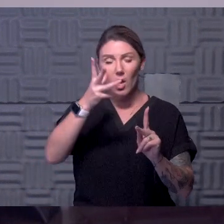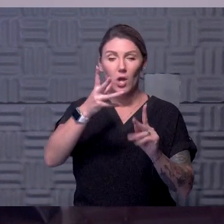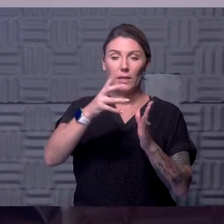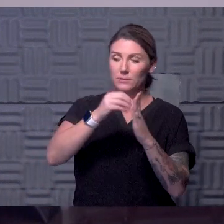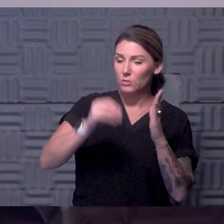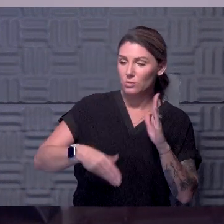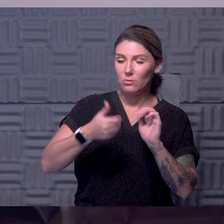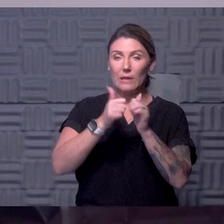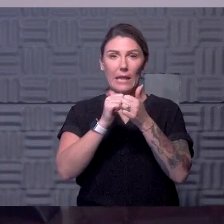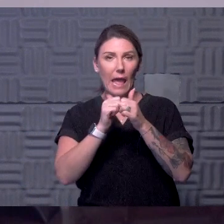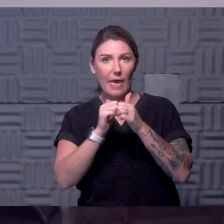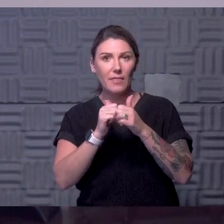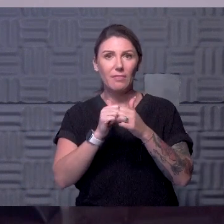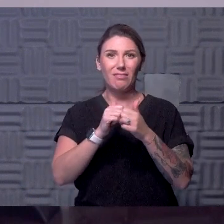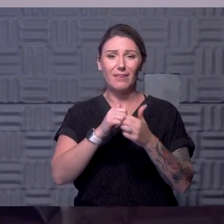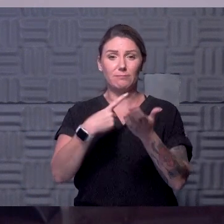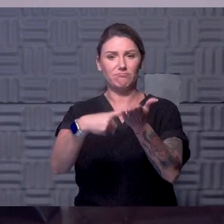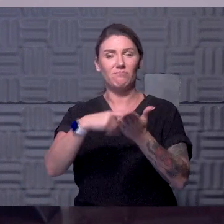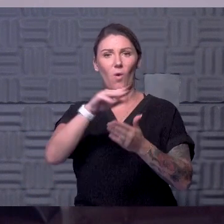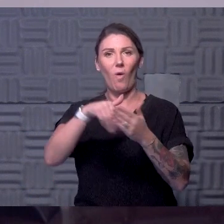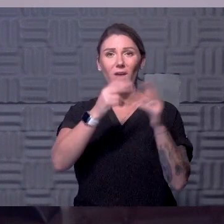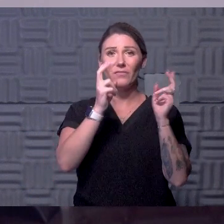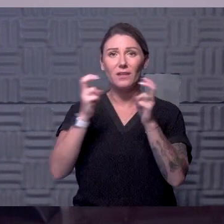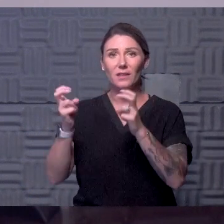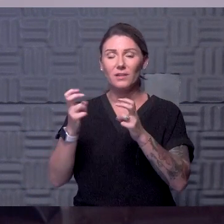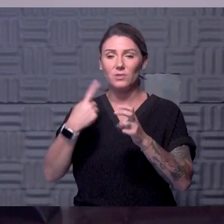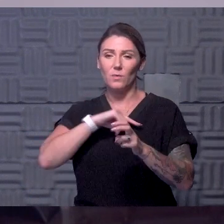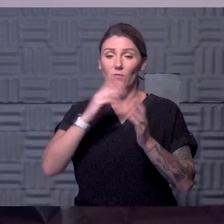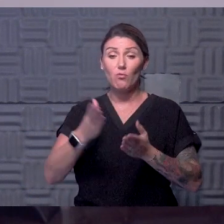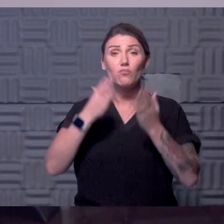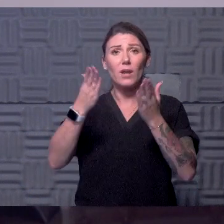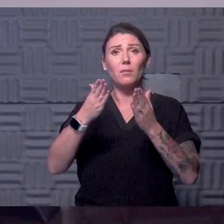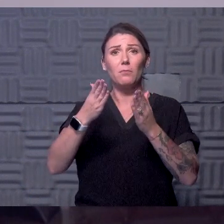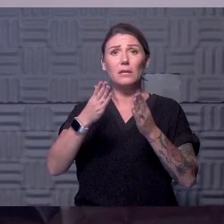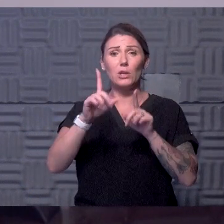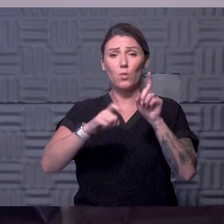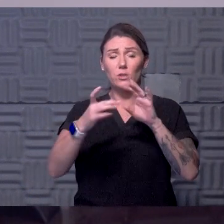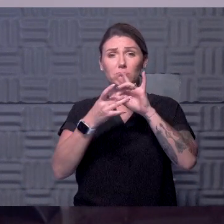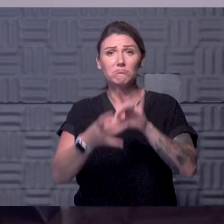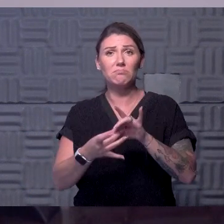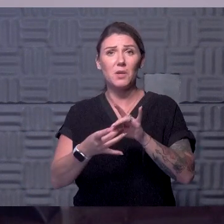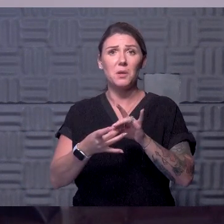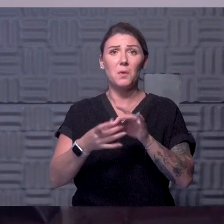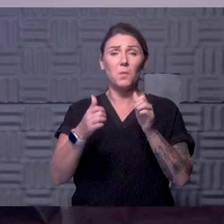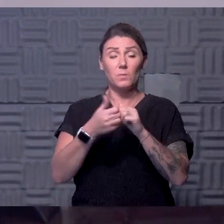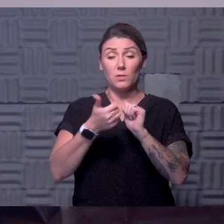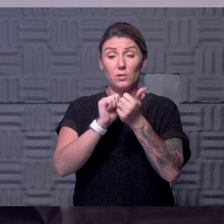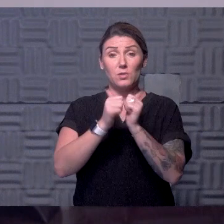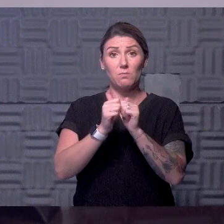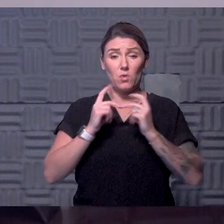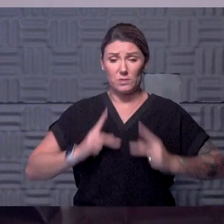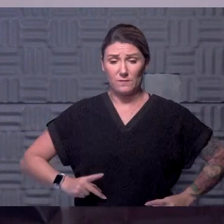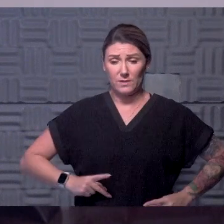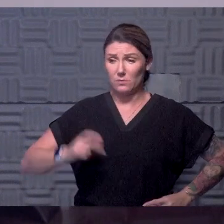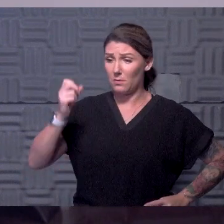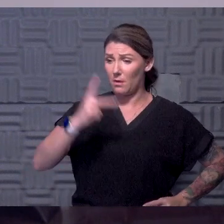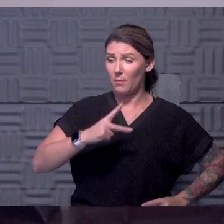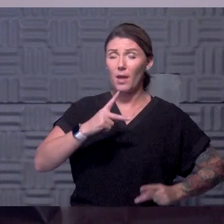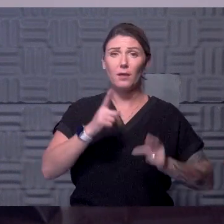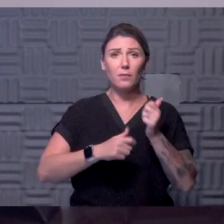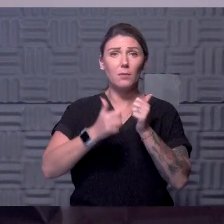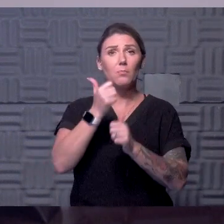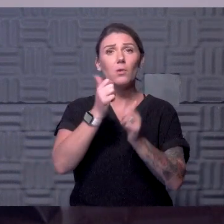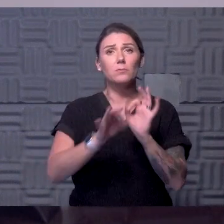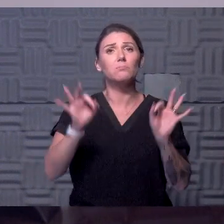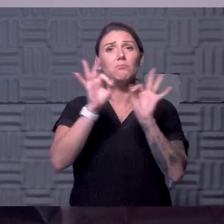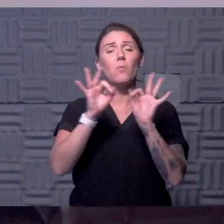just talked about. We have a recommended questionnaire that now is attached to the sports physical as they come back that goes through the pertinent questions on, have